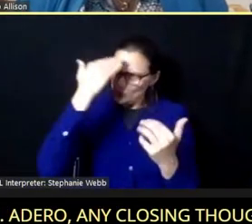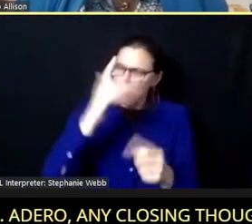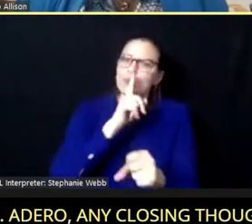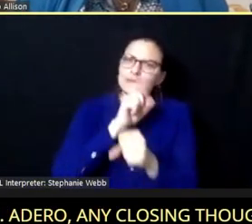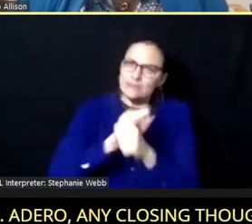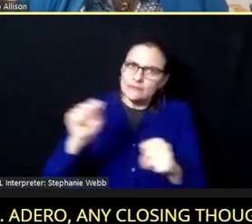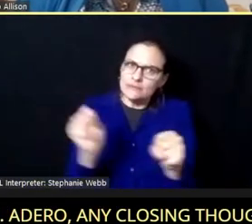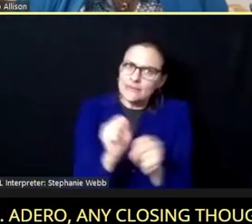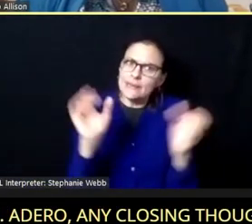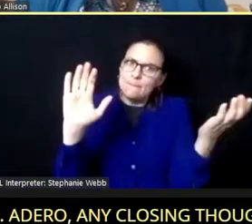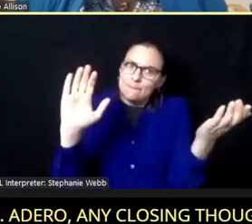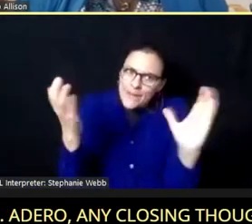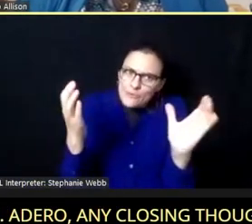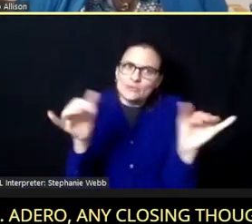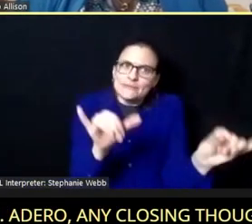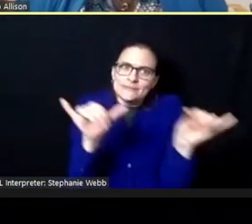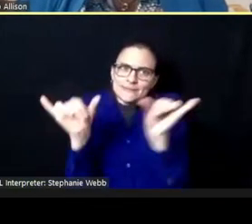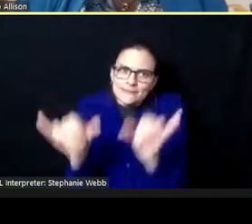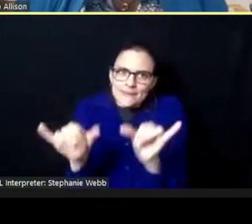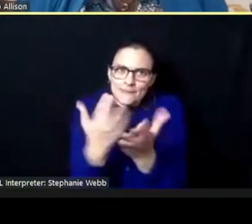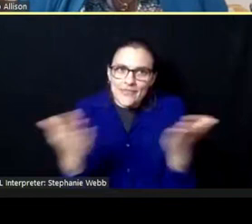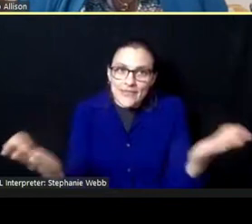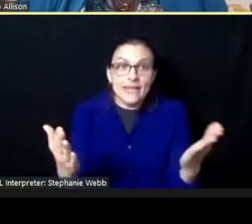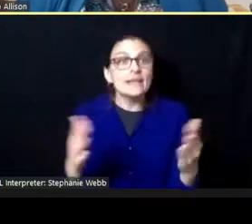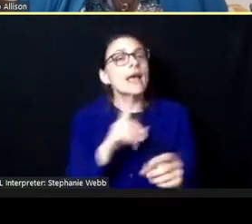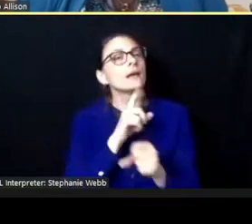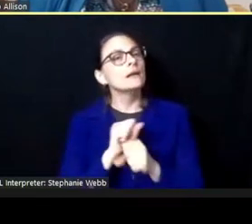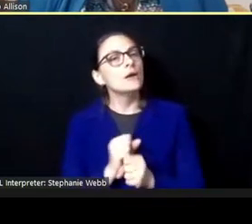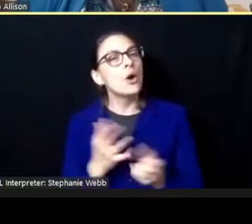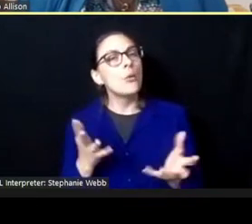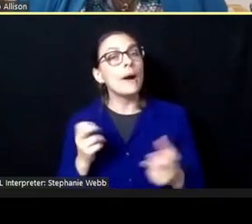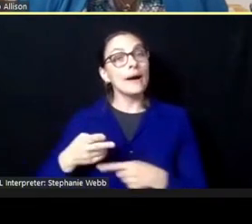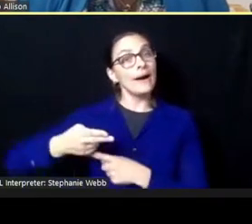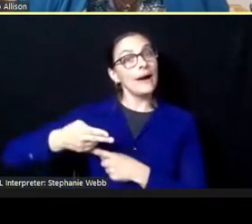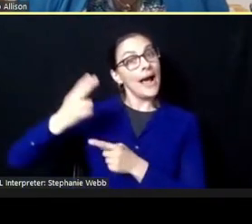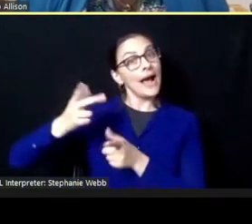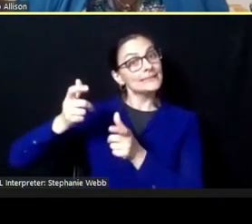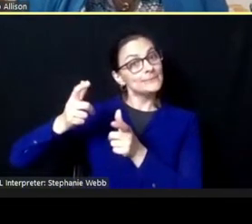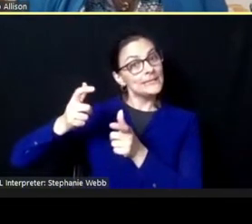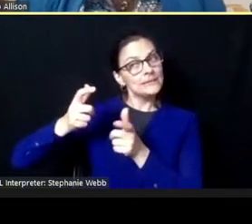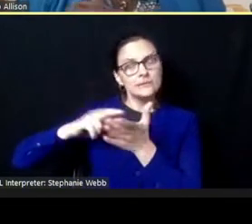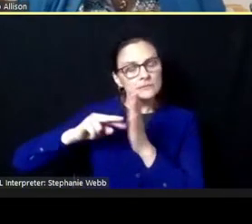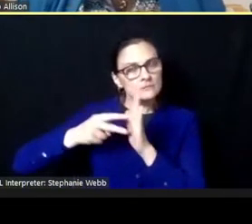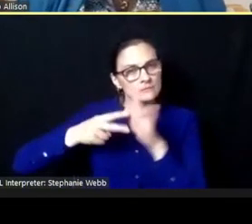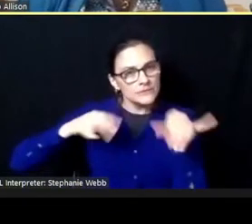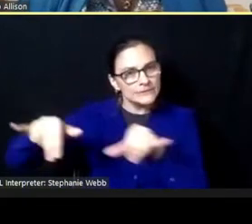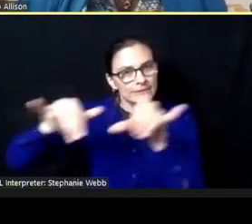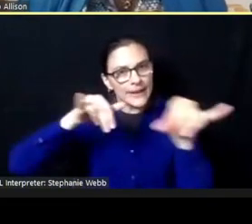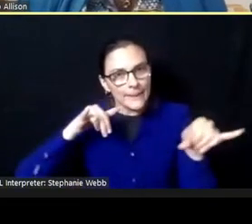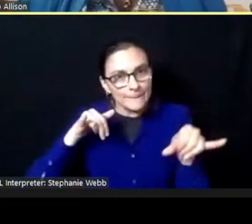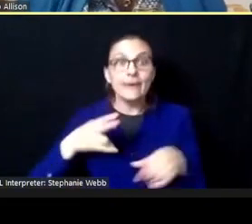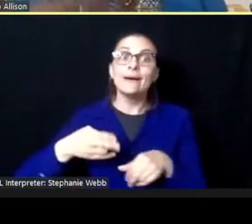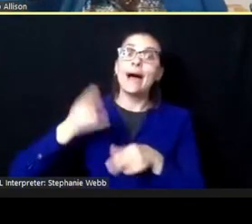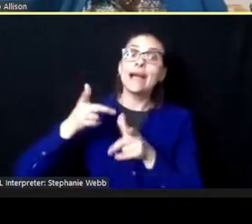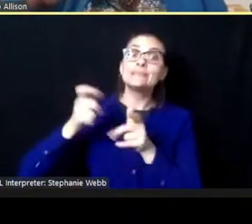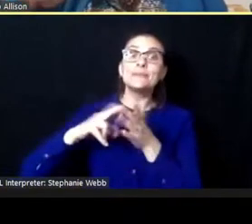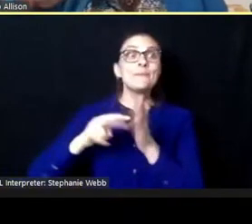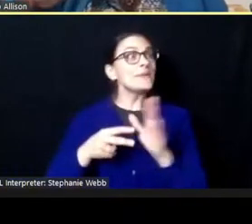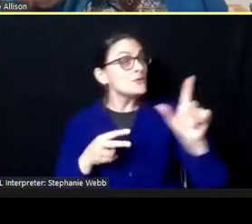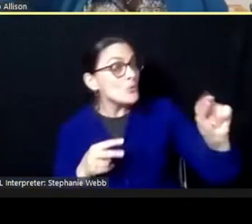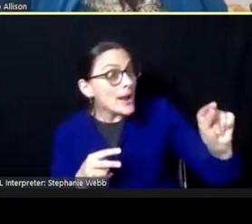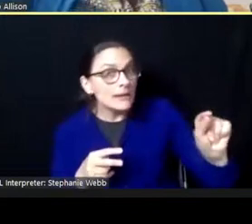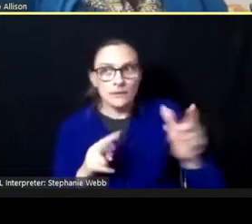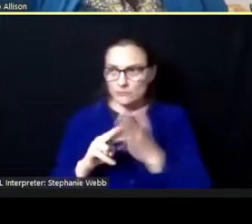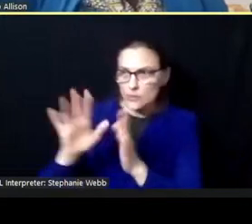speed that isn't 25 here, 15 there, and 150 there, it would be good to know, you know, high speed is